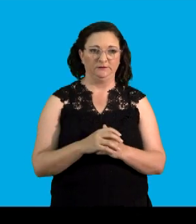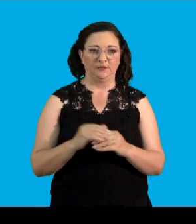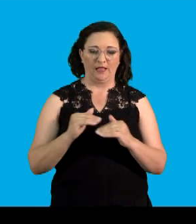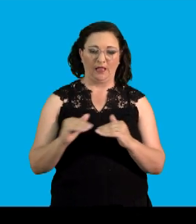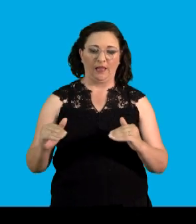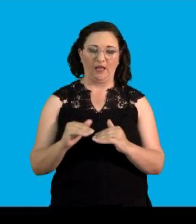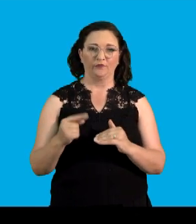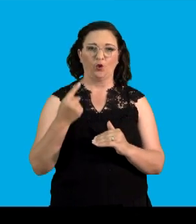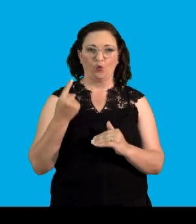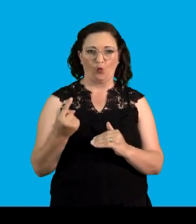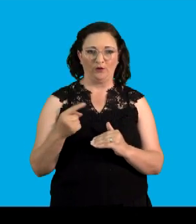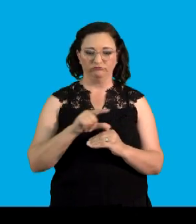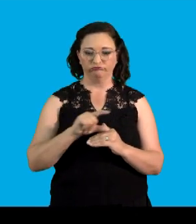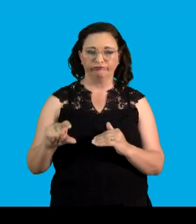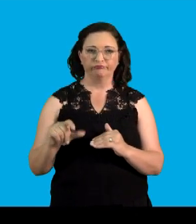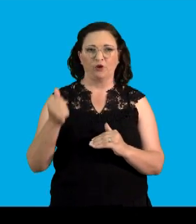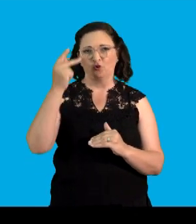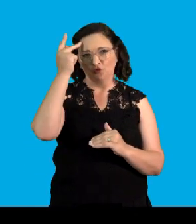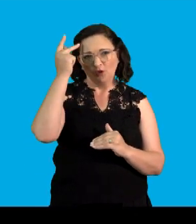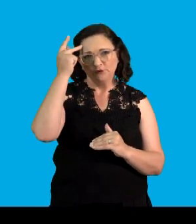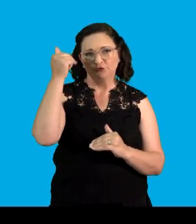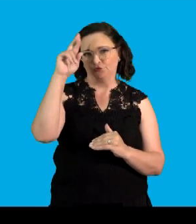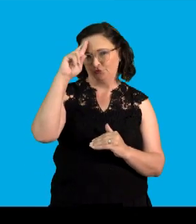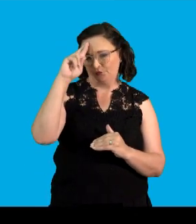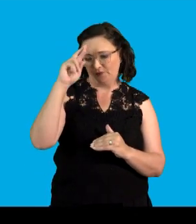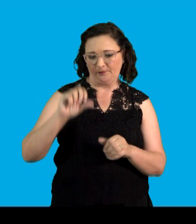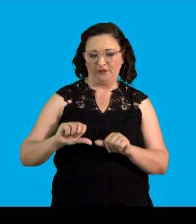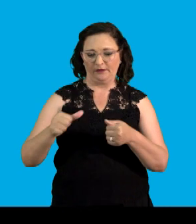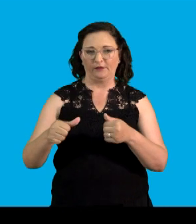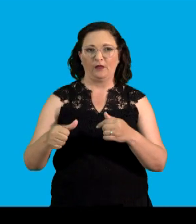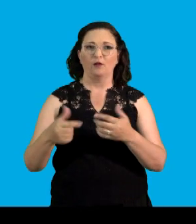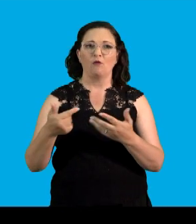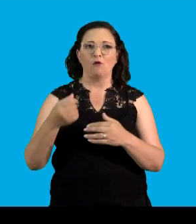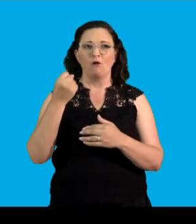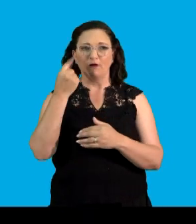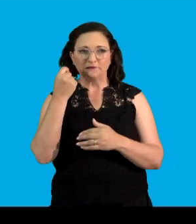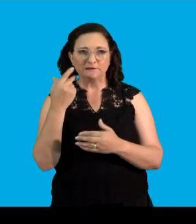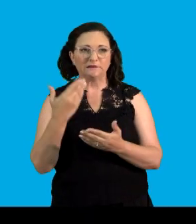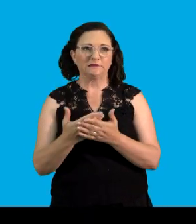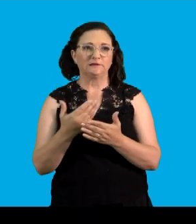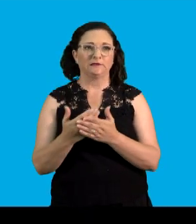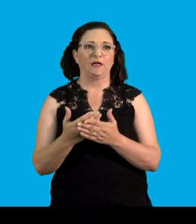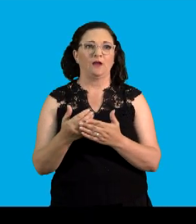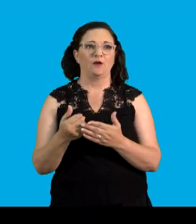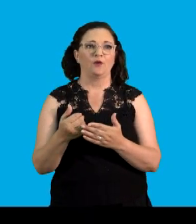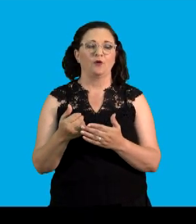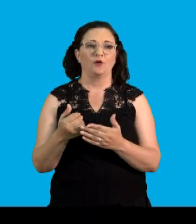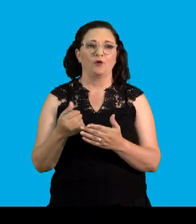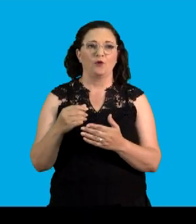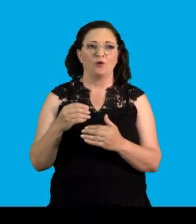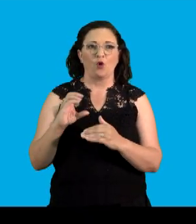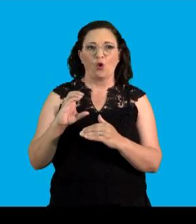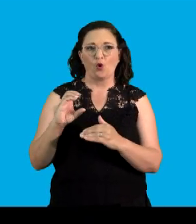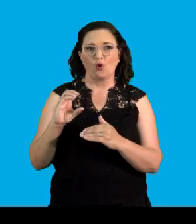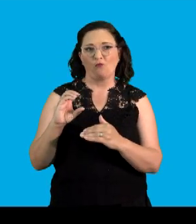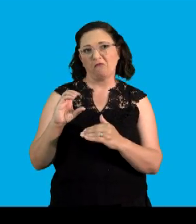1, it consists of the knowledge or remembering. Level 2 is comprehension or understanding. So this is mostly found in what? In our